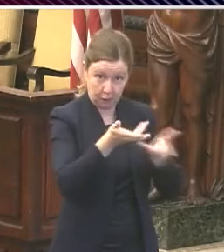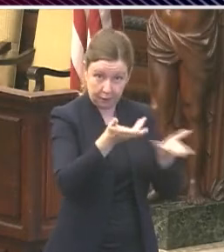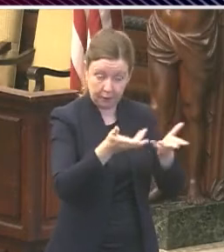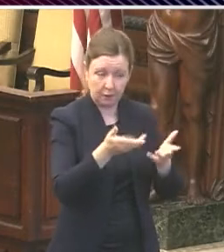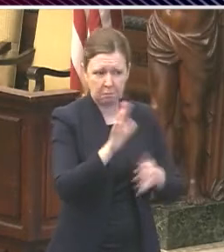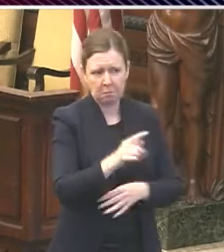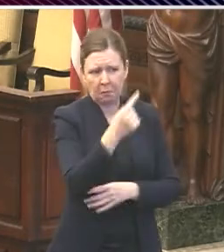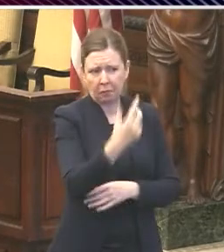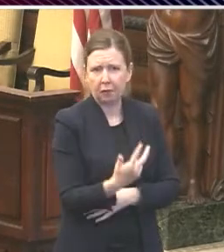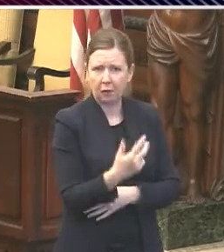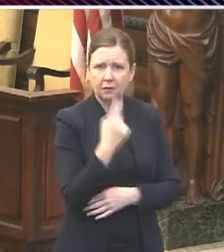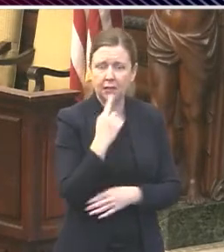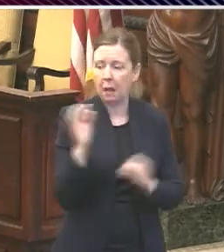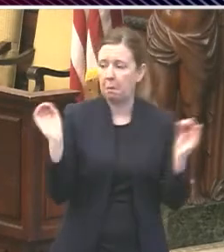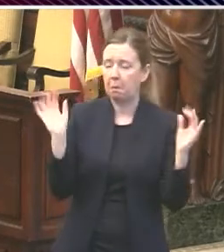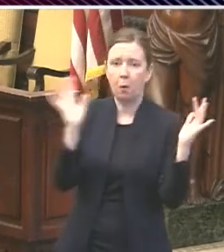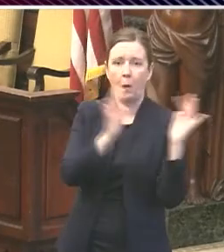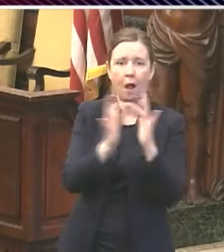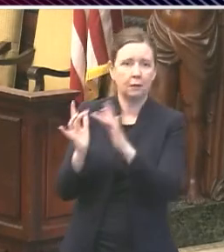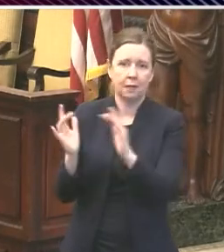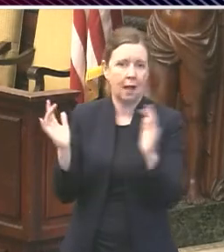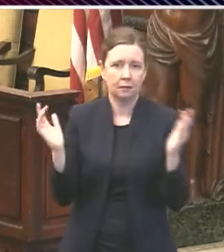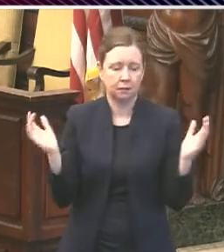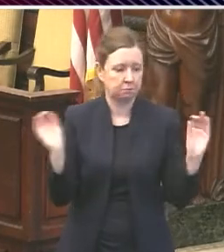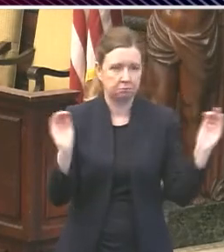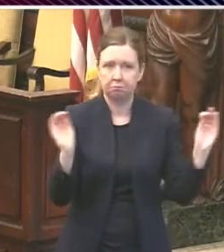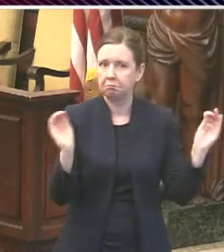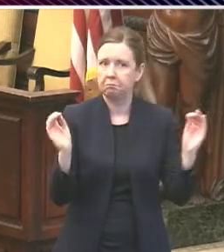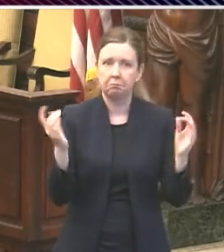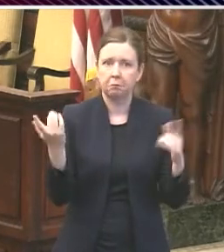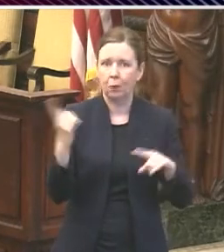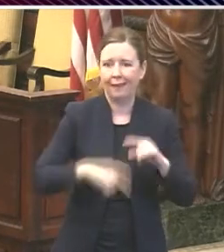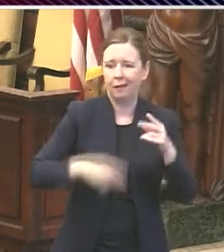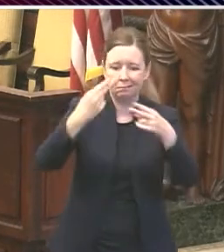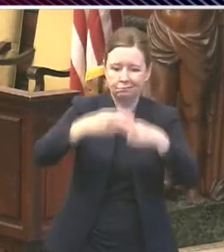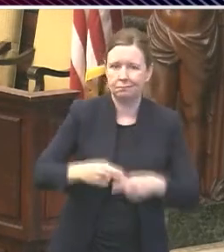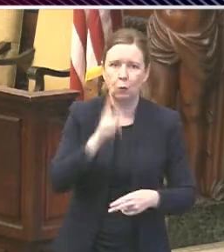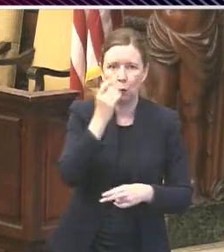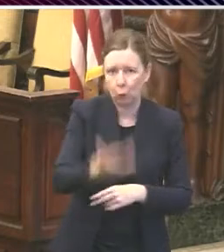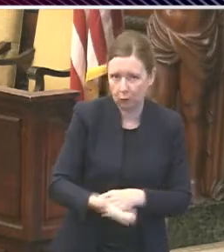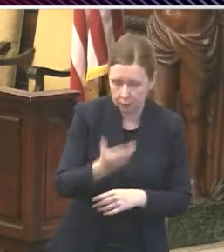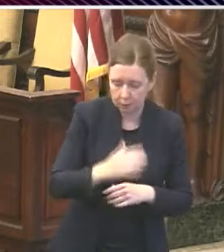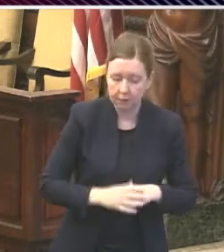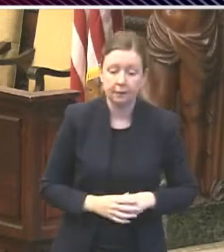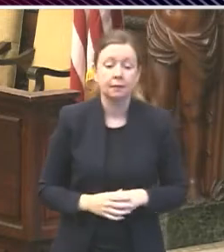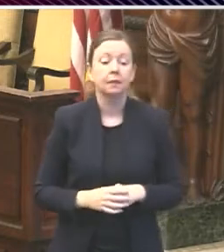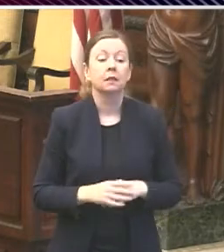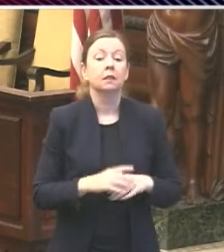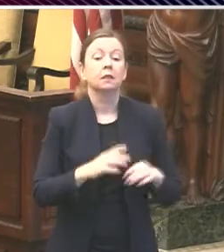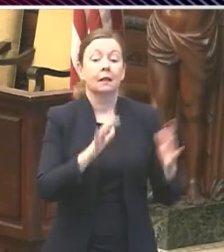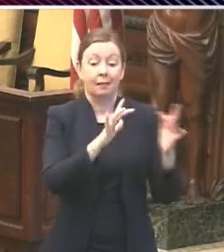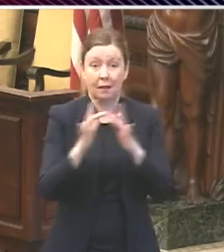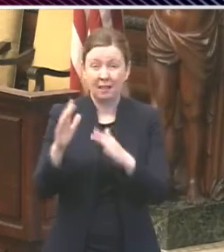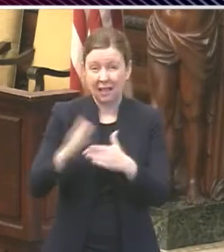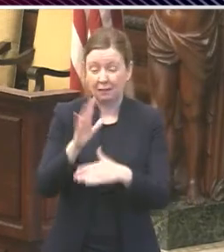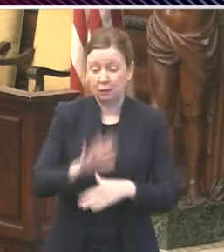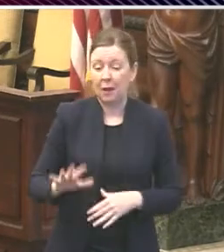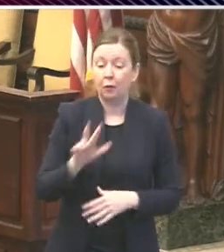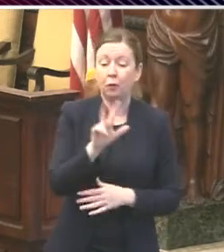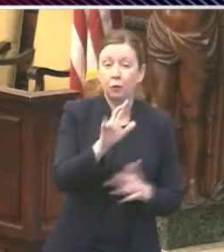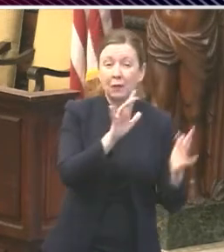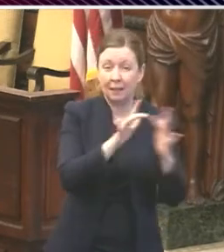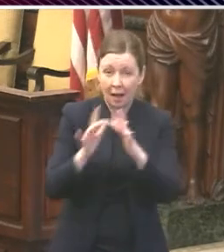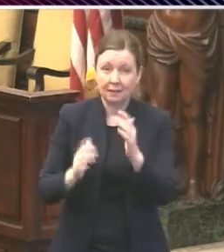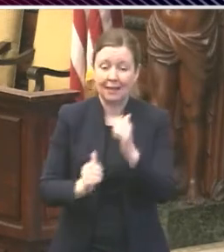third reported no contacts. Either they had none or that they couldn't name who they were. Of those reporting contacts, they averaged about 3 contacts